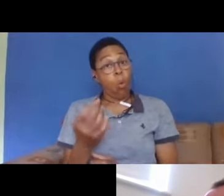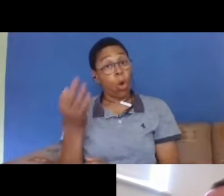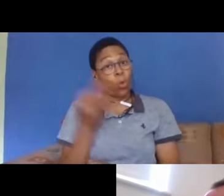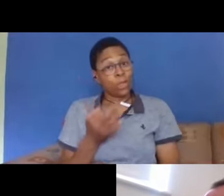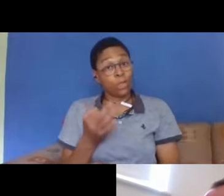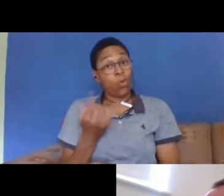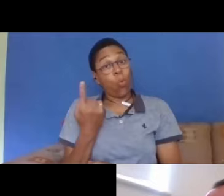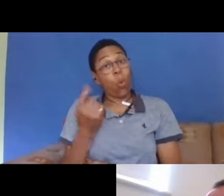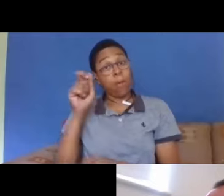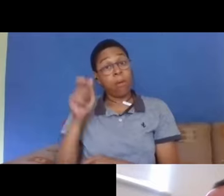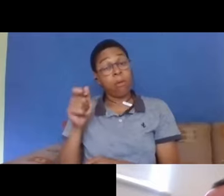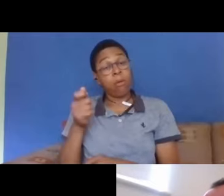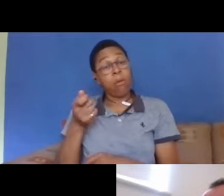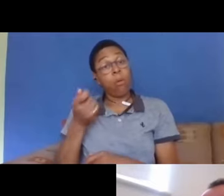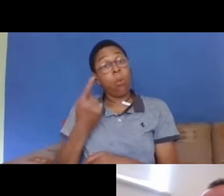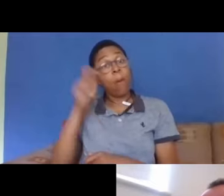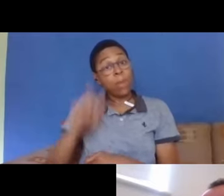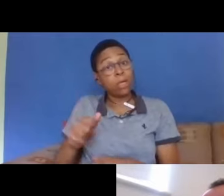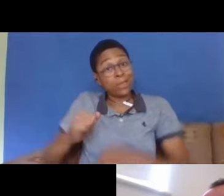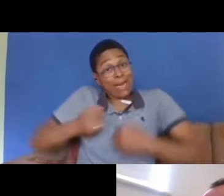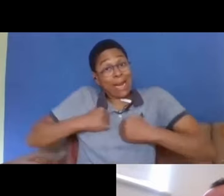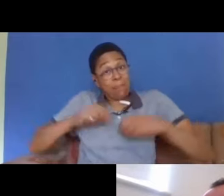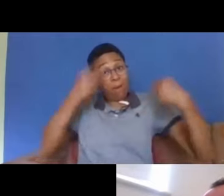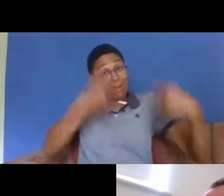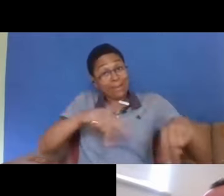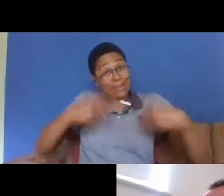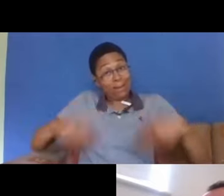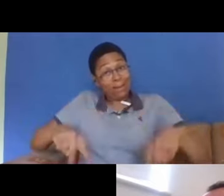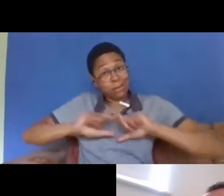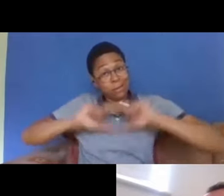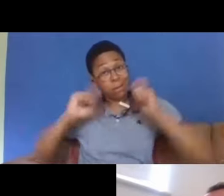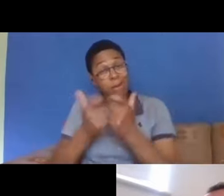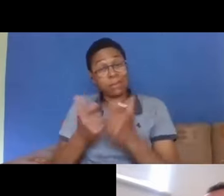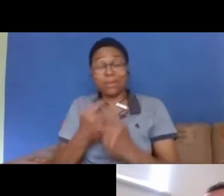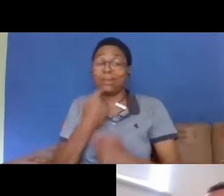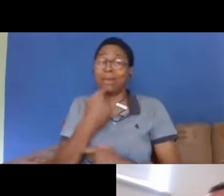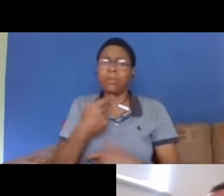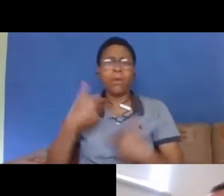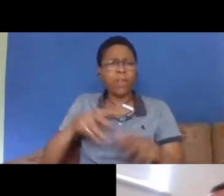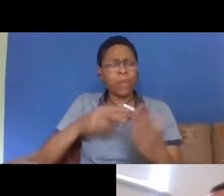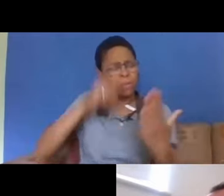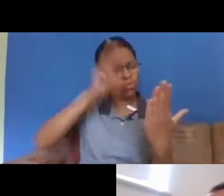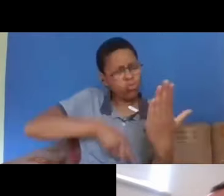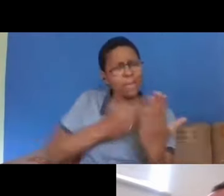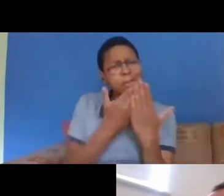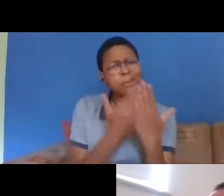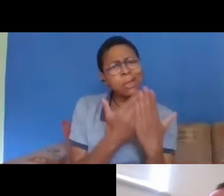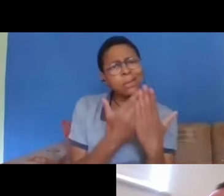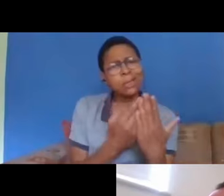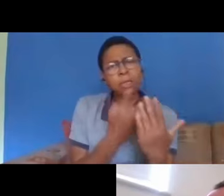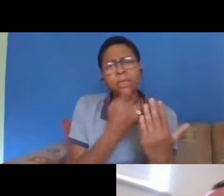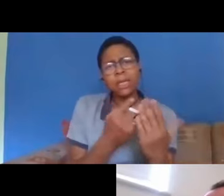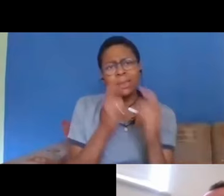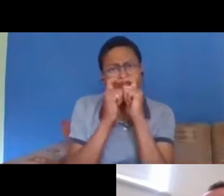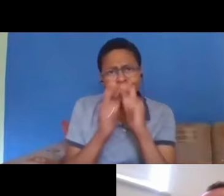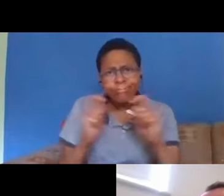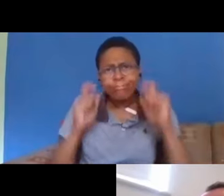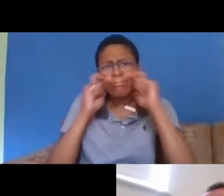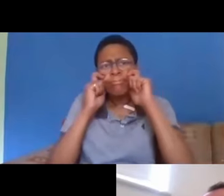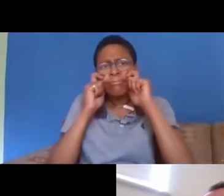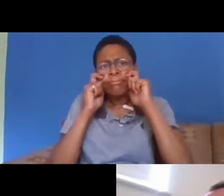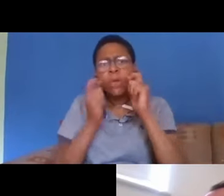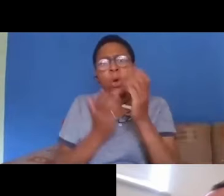classes who has said that they have read studies that wearing a mask during exercise is highly